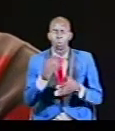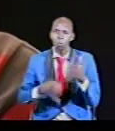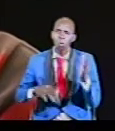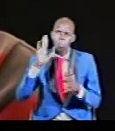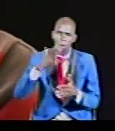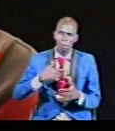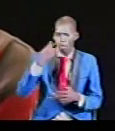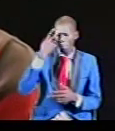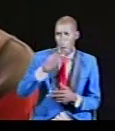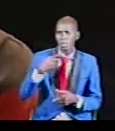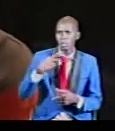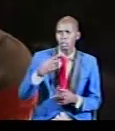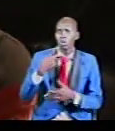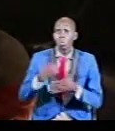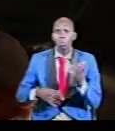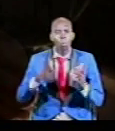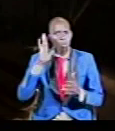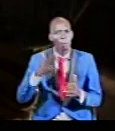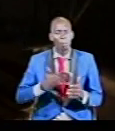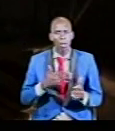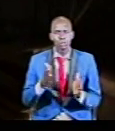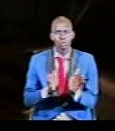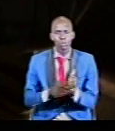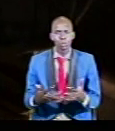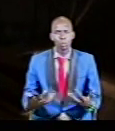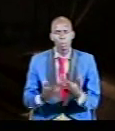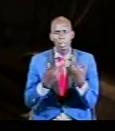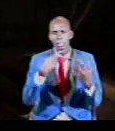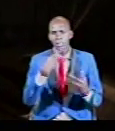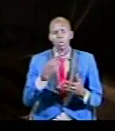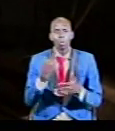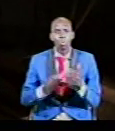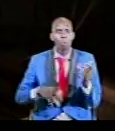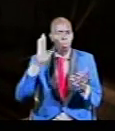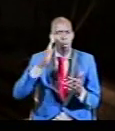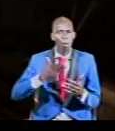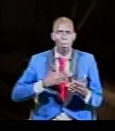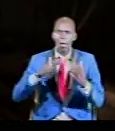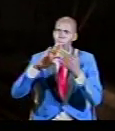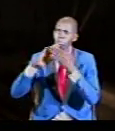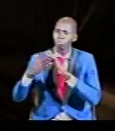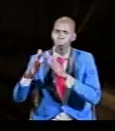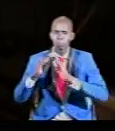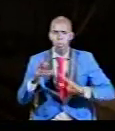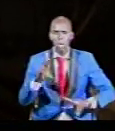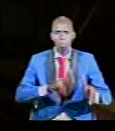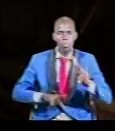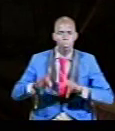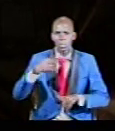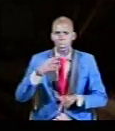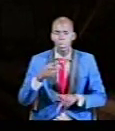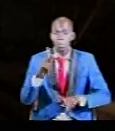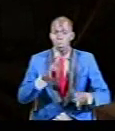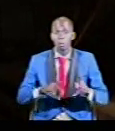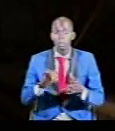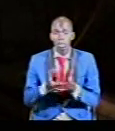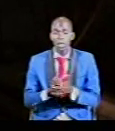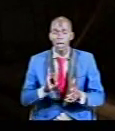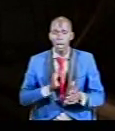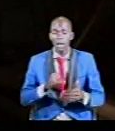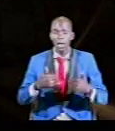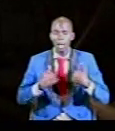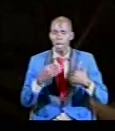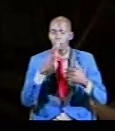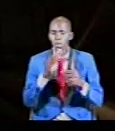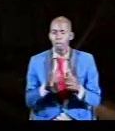my schoolmates say? What will my community say? And the people I've been running out together with,